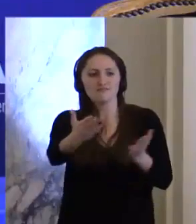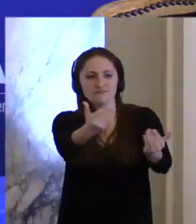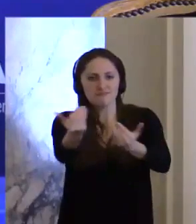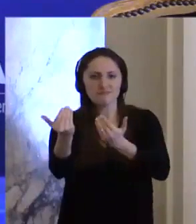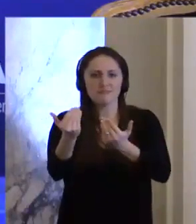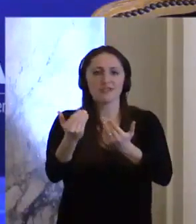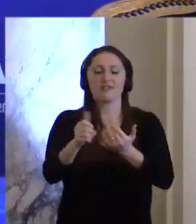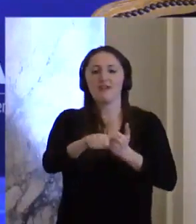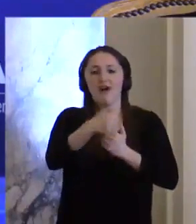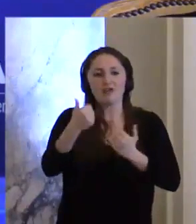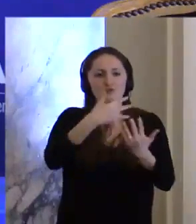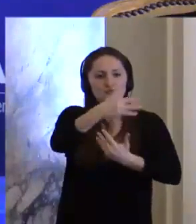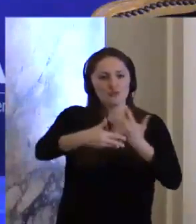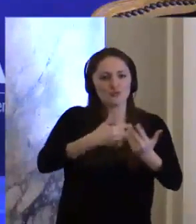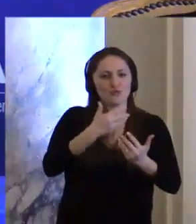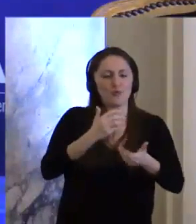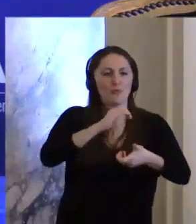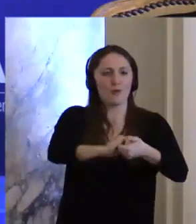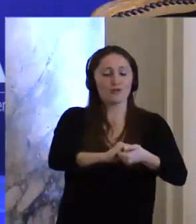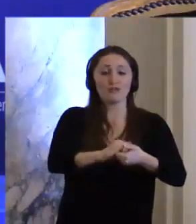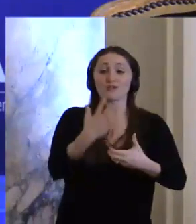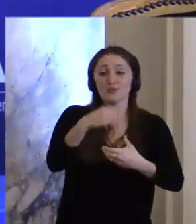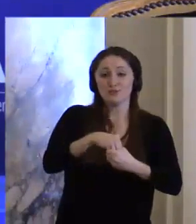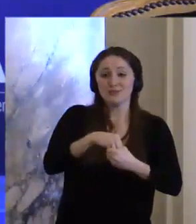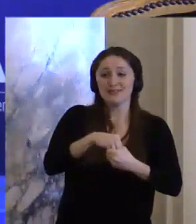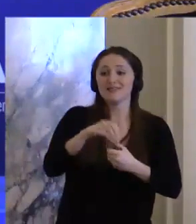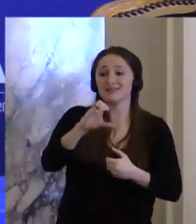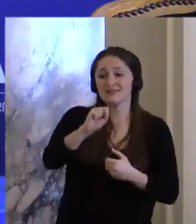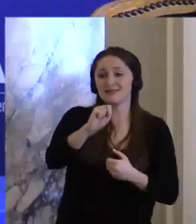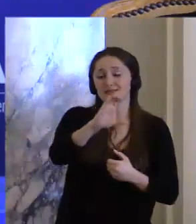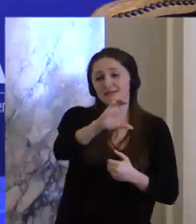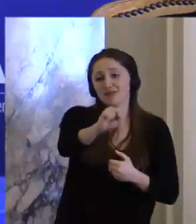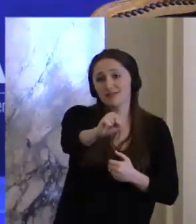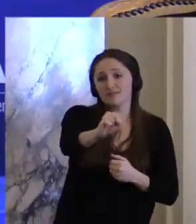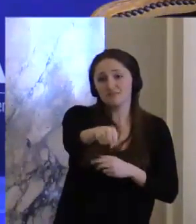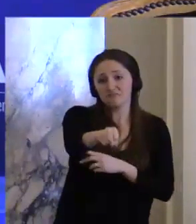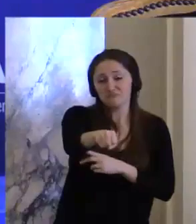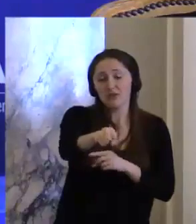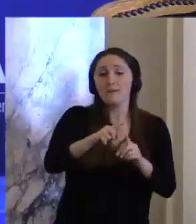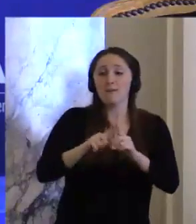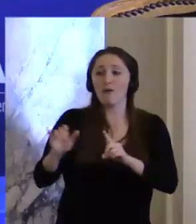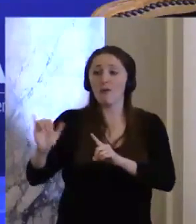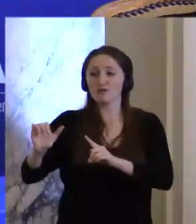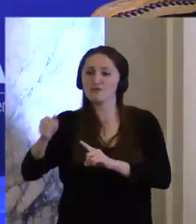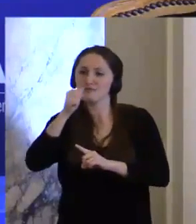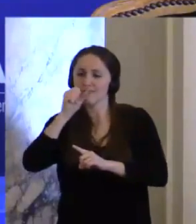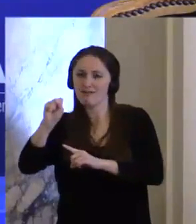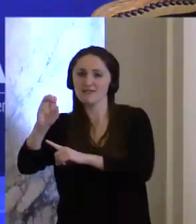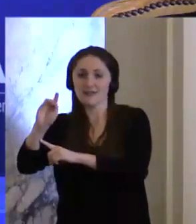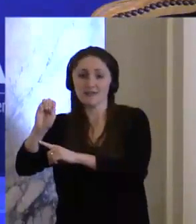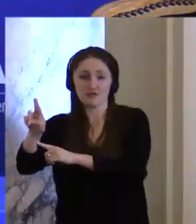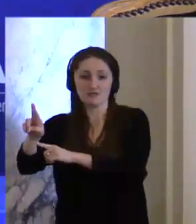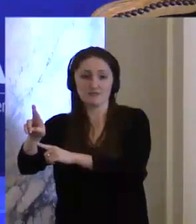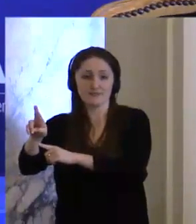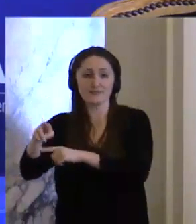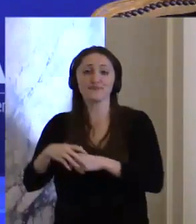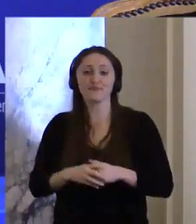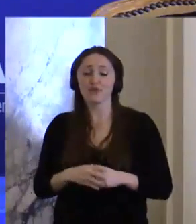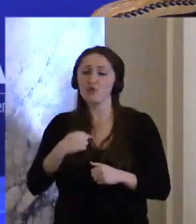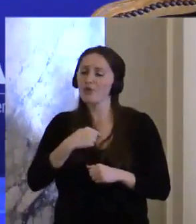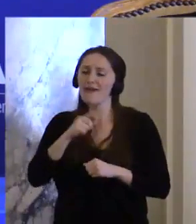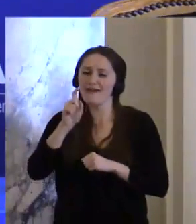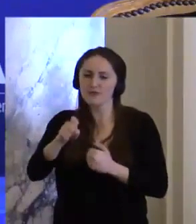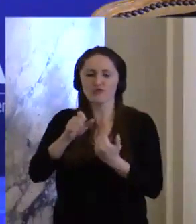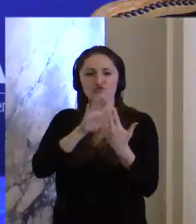other social partners, including clearly civil society, but also absolutely the private sector. We have to address